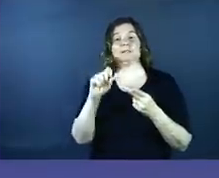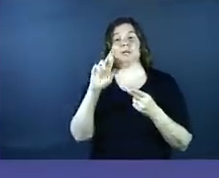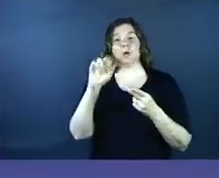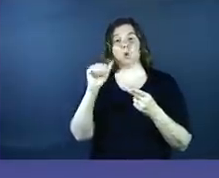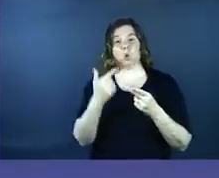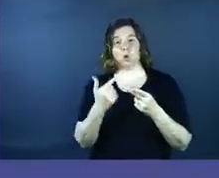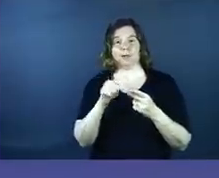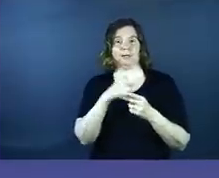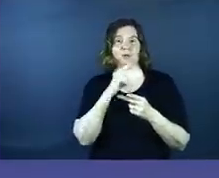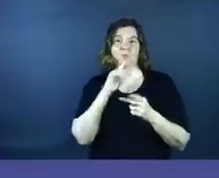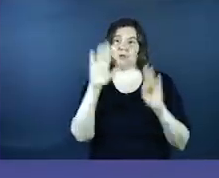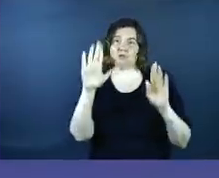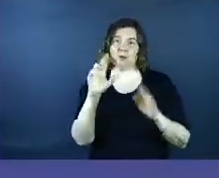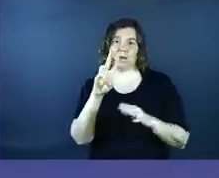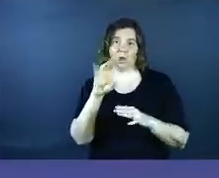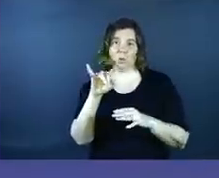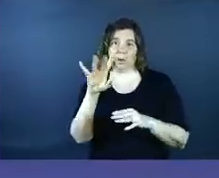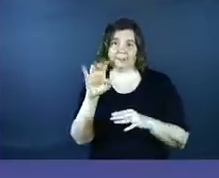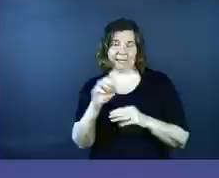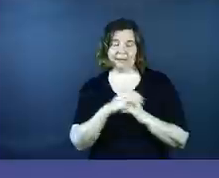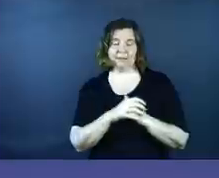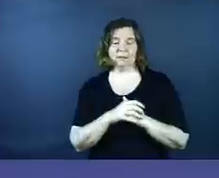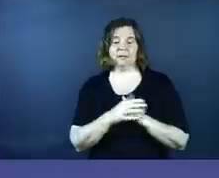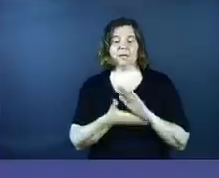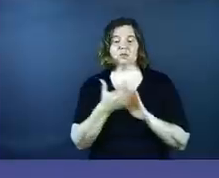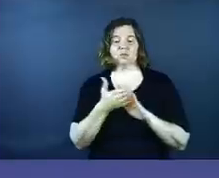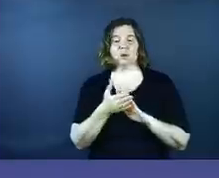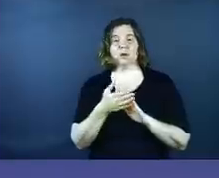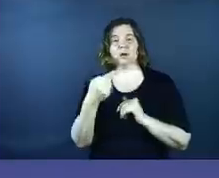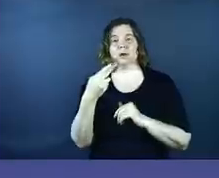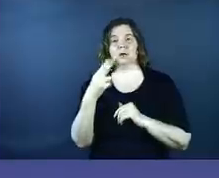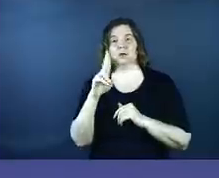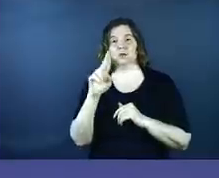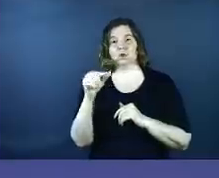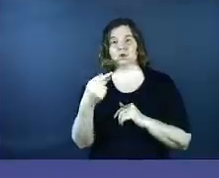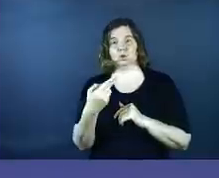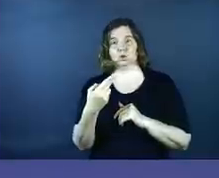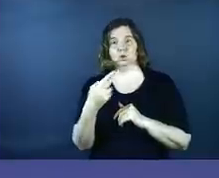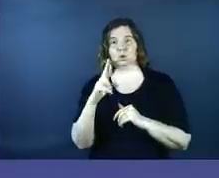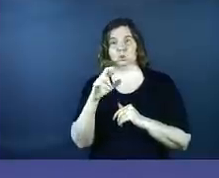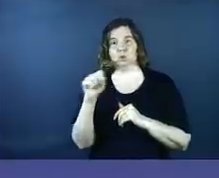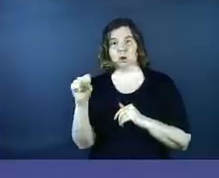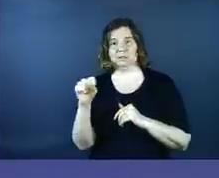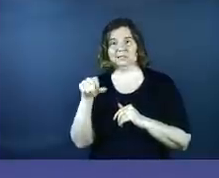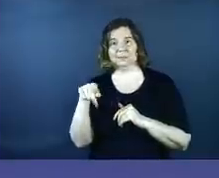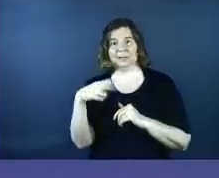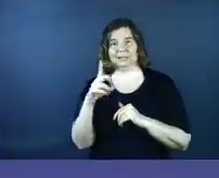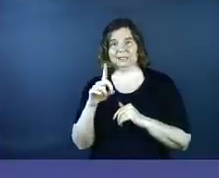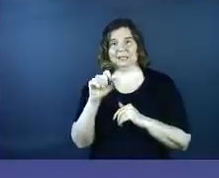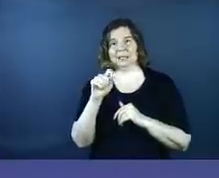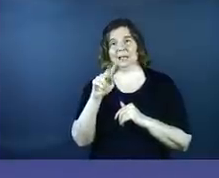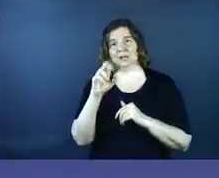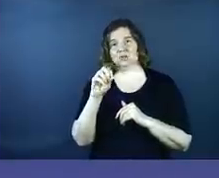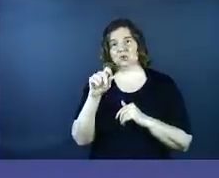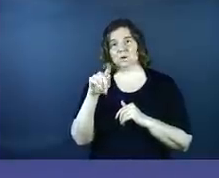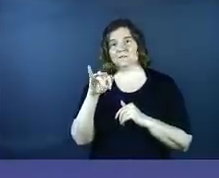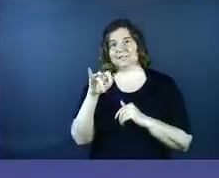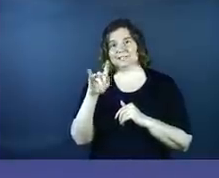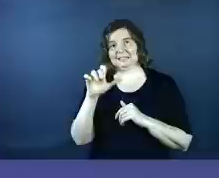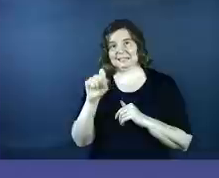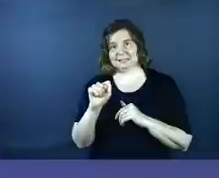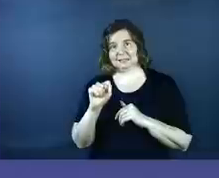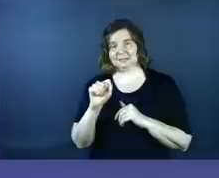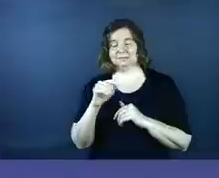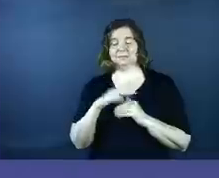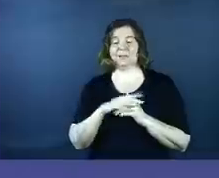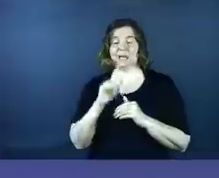That's another really great website. It's run by Hugh Ross, who is a PhD astrophysicist, but he's a believer,